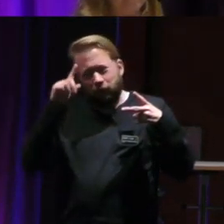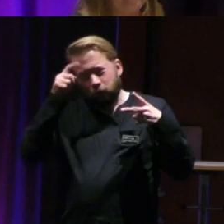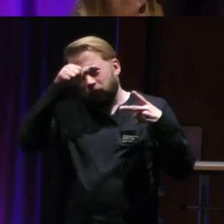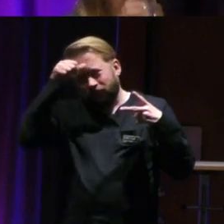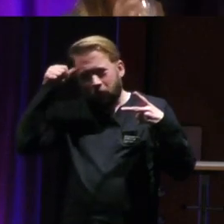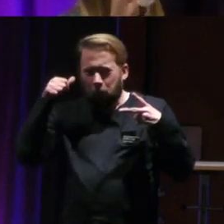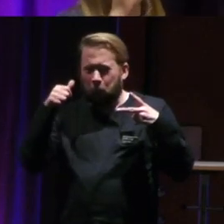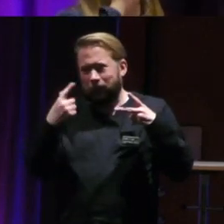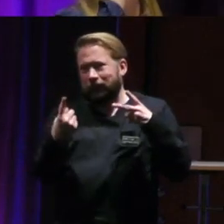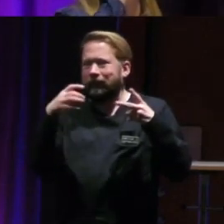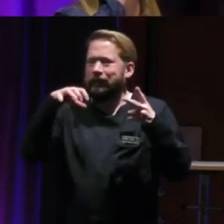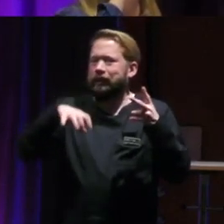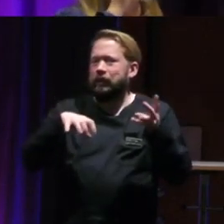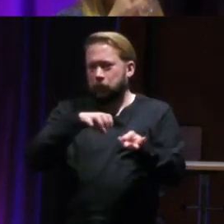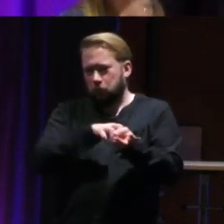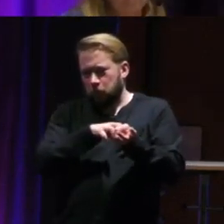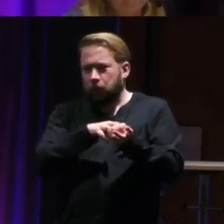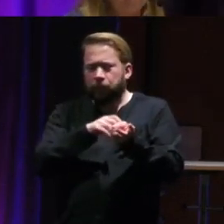in?